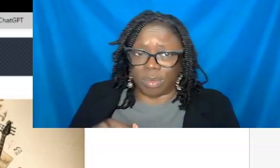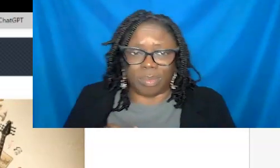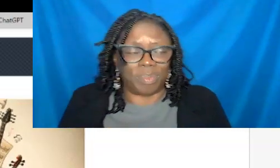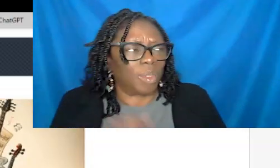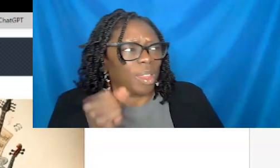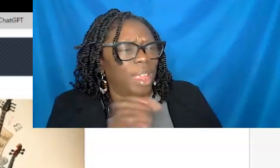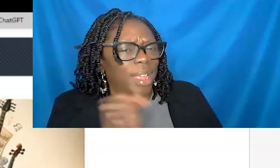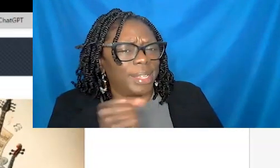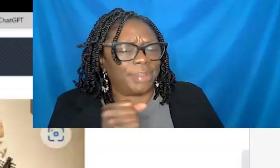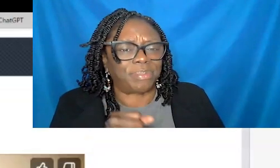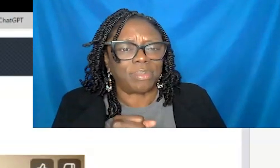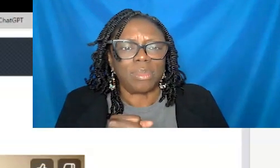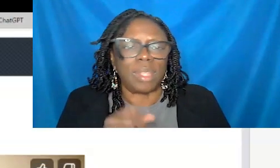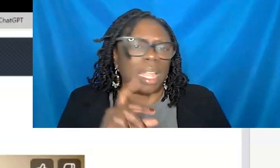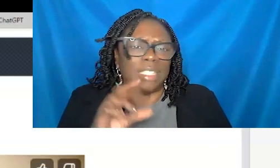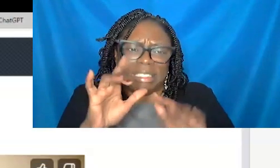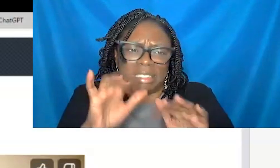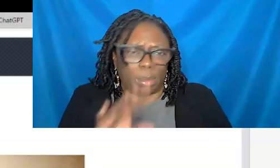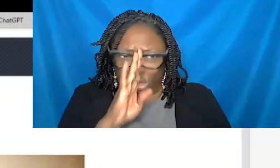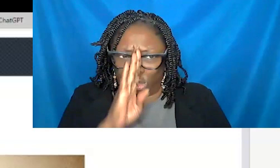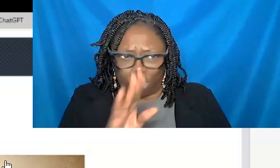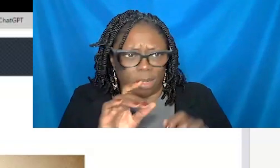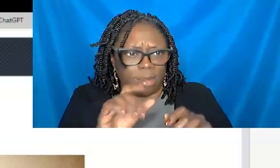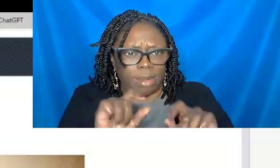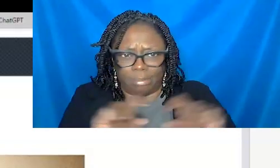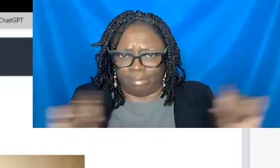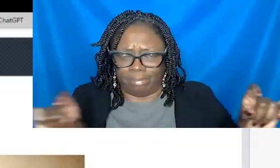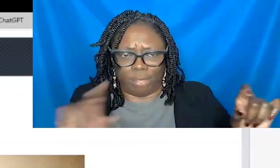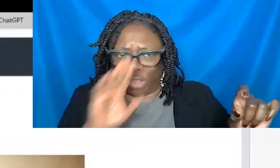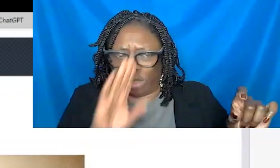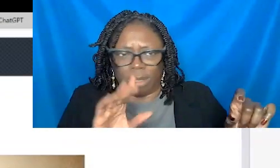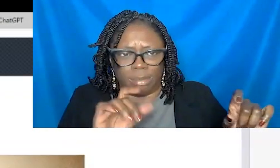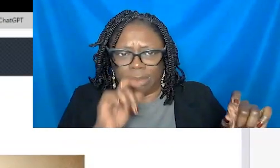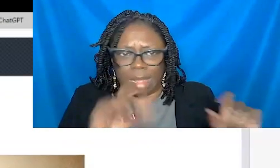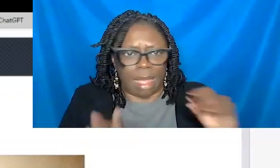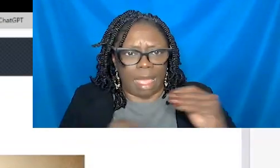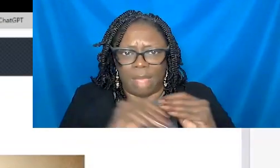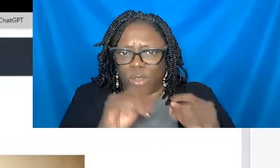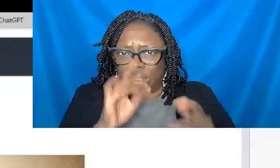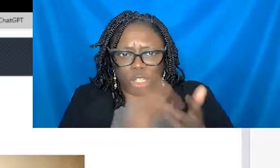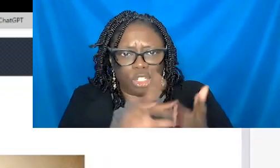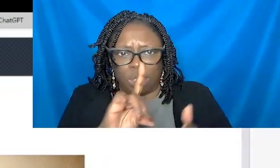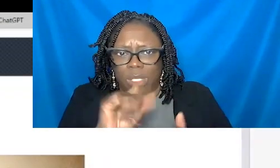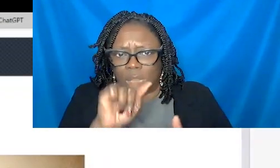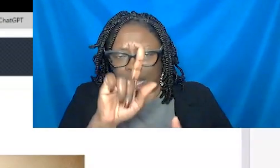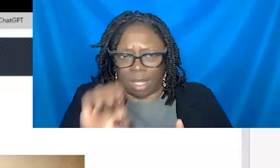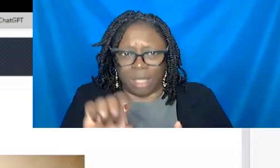Yeah, so I did, I just typed it right into GPT-4. yeah, okay. So this is, I think they thought that I meant